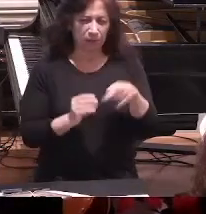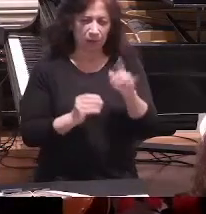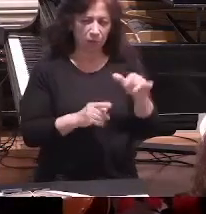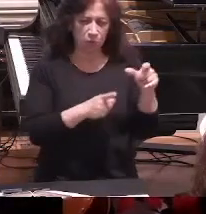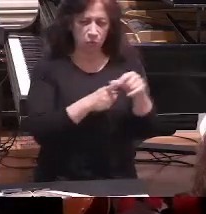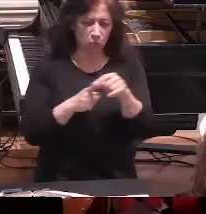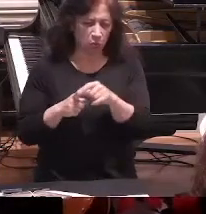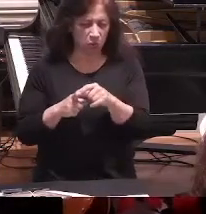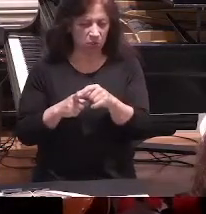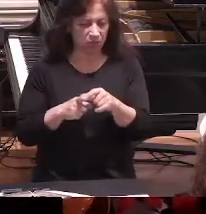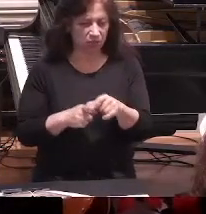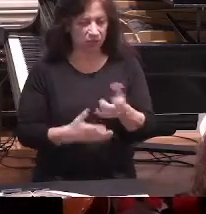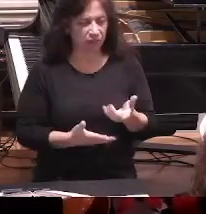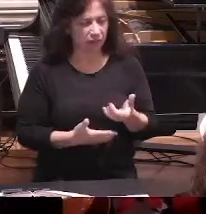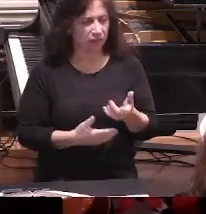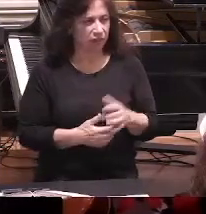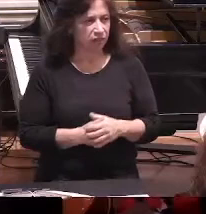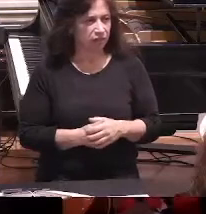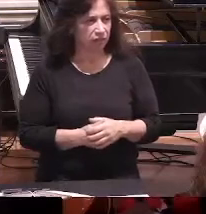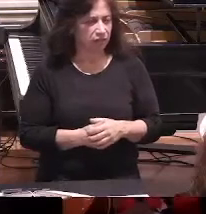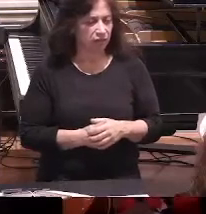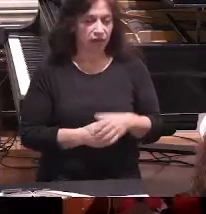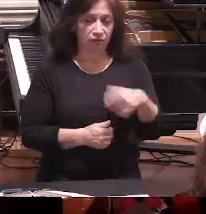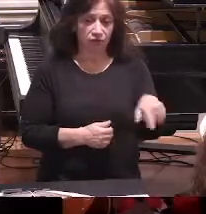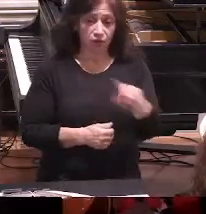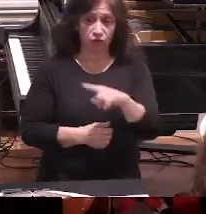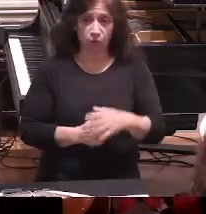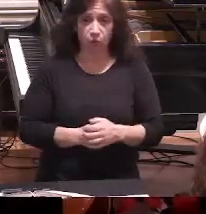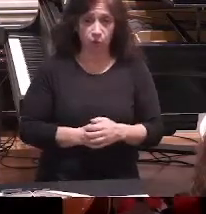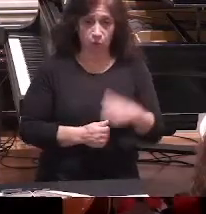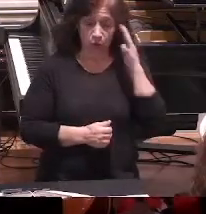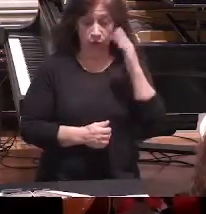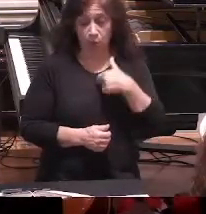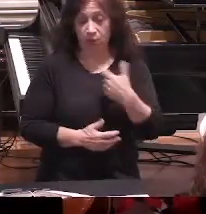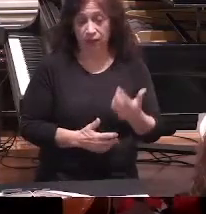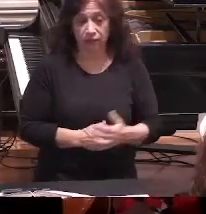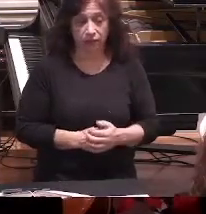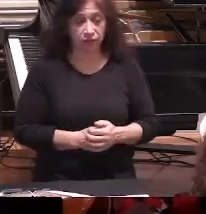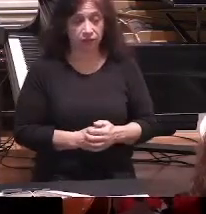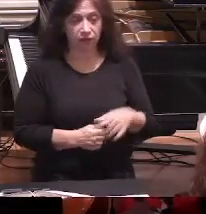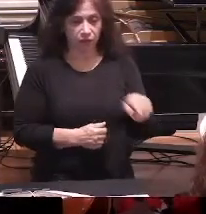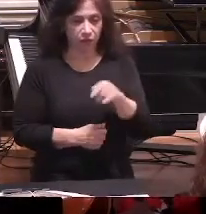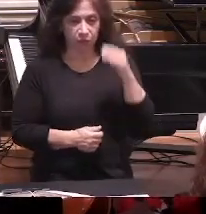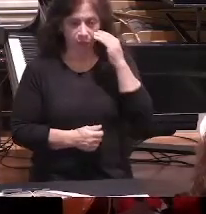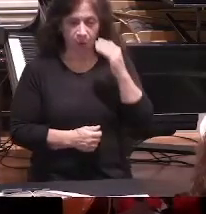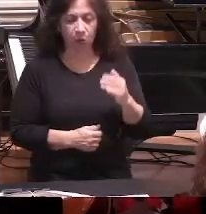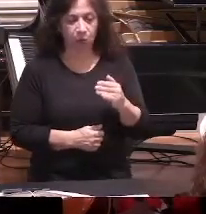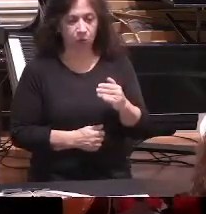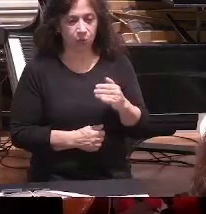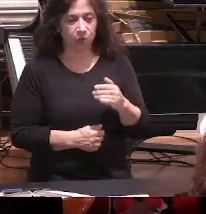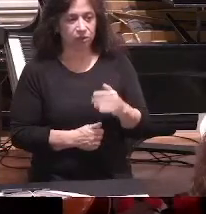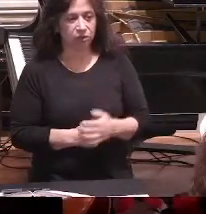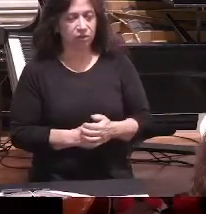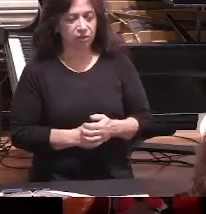words for weeks. And for those of you who know me, you know how apt